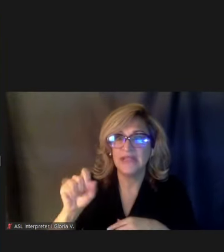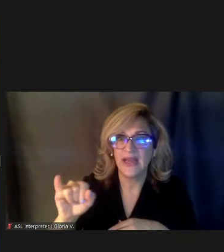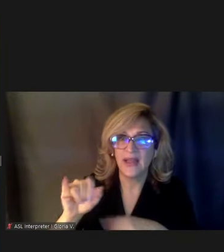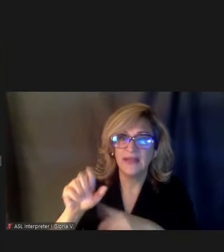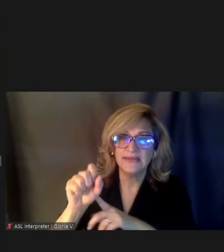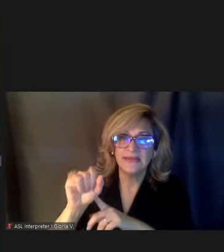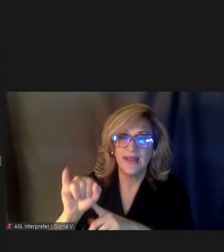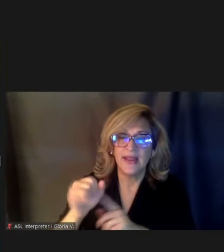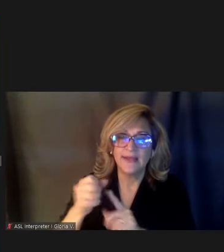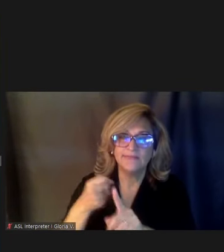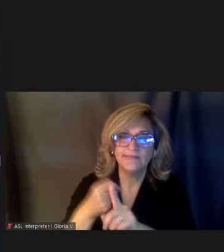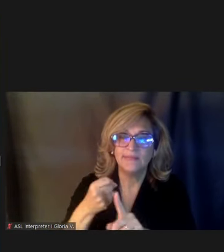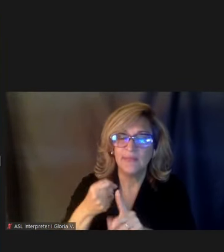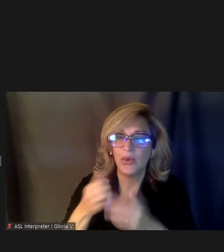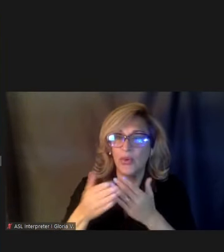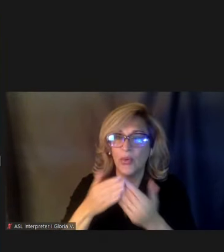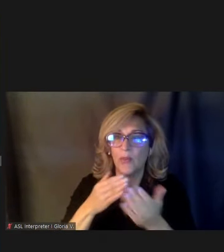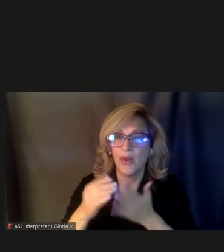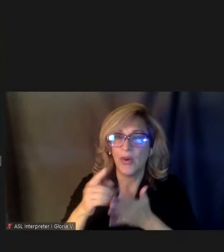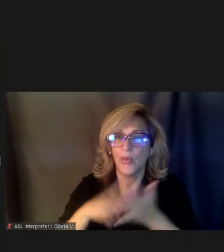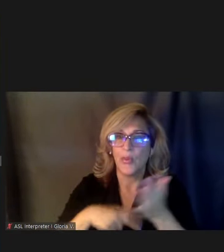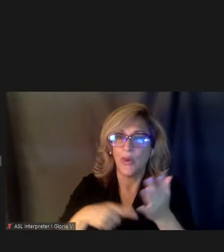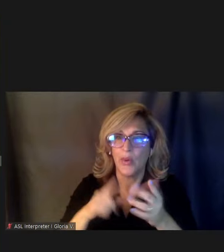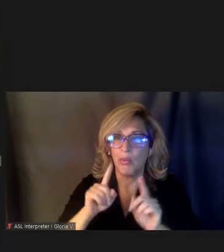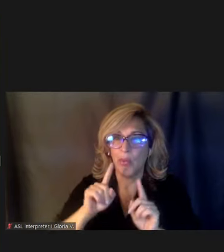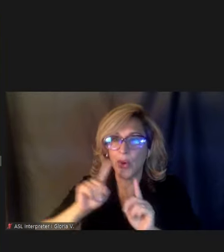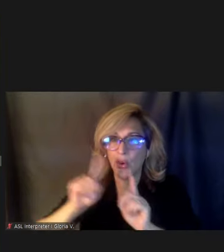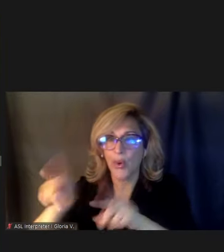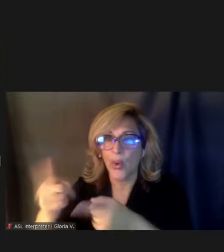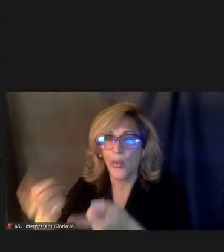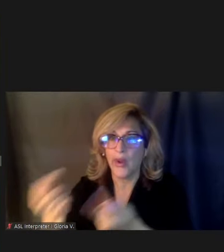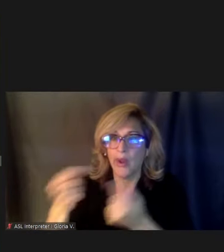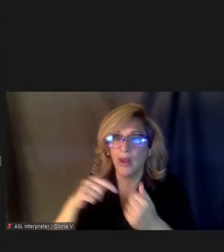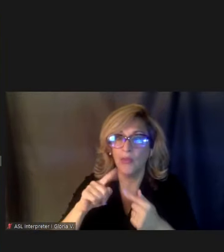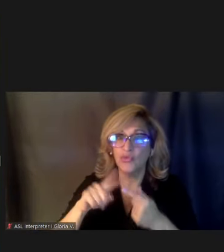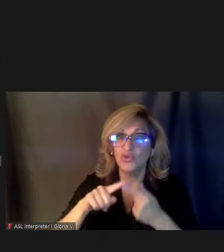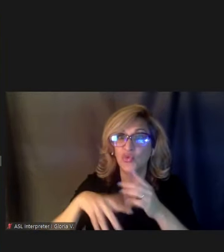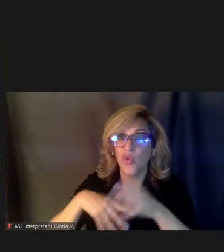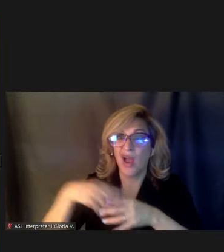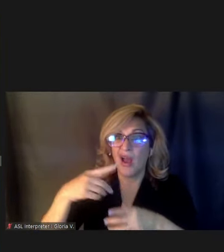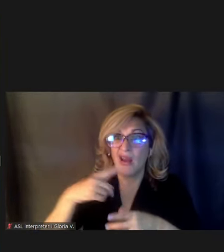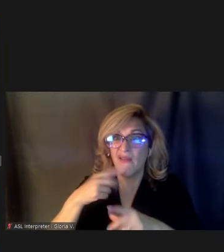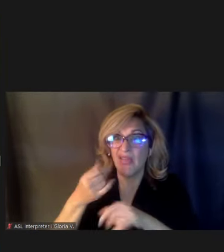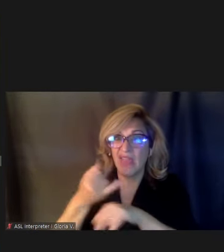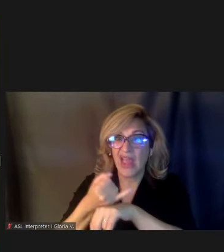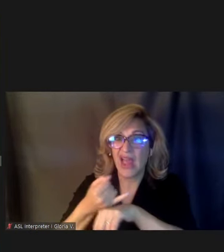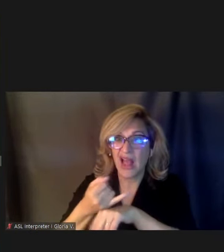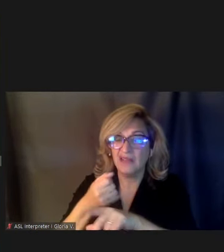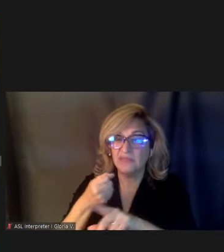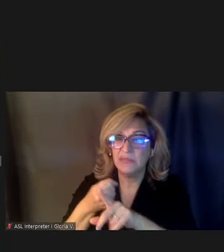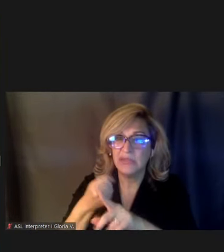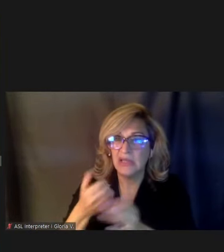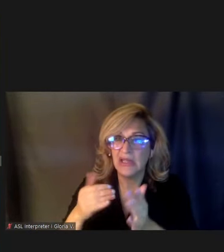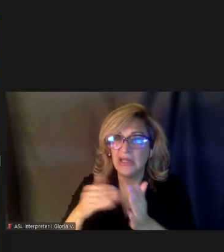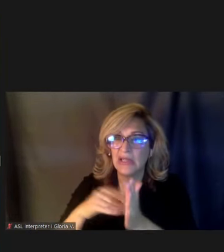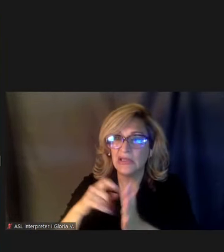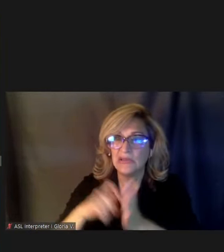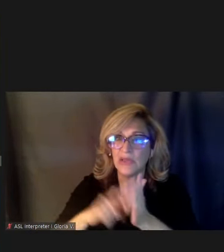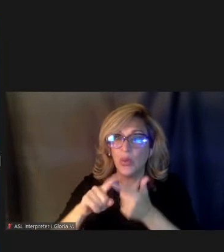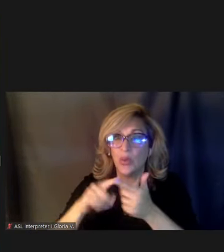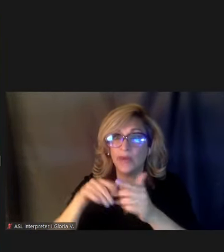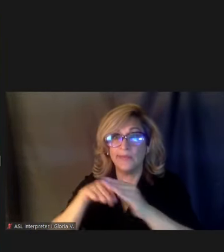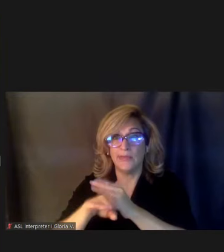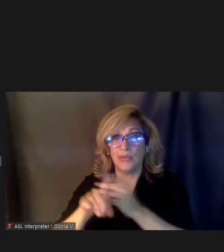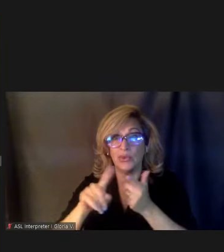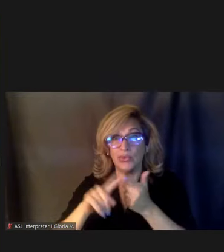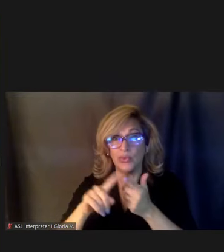we get hit no matter what direction we go in just to get off the island. So to get hit again once we get into Manhattan is just